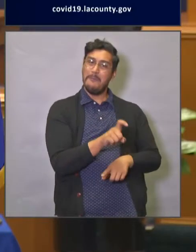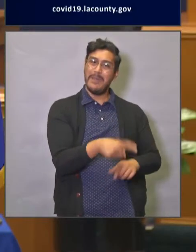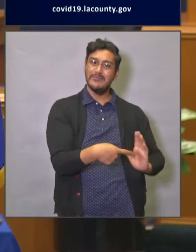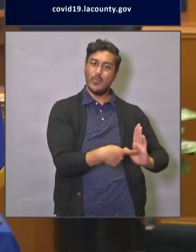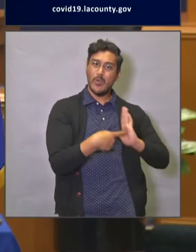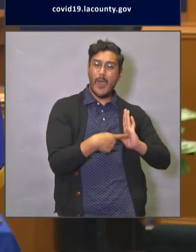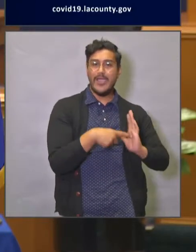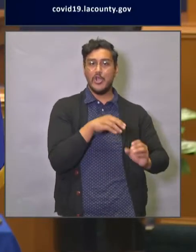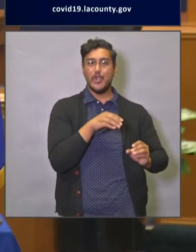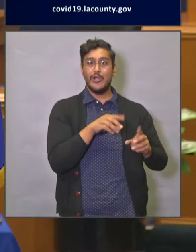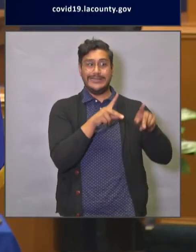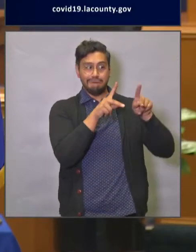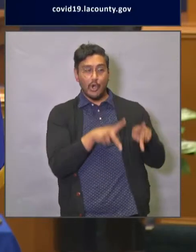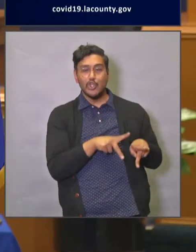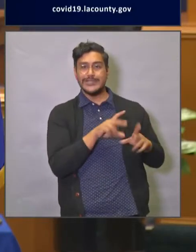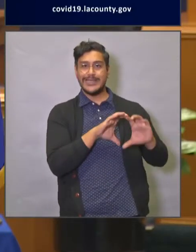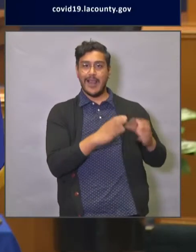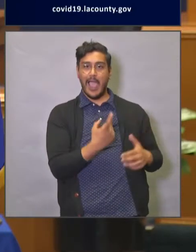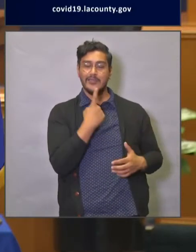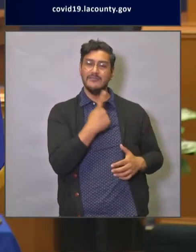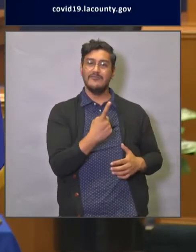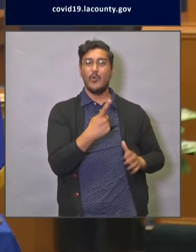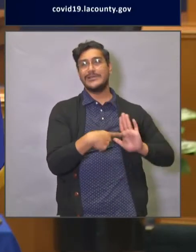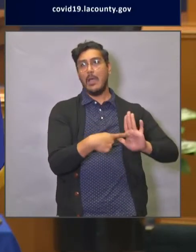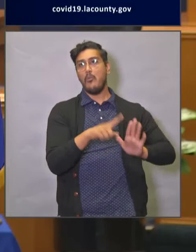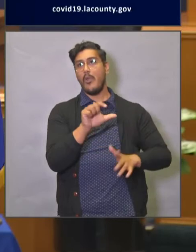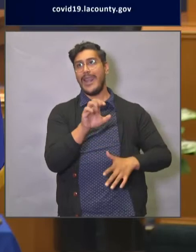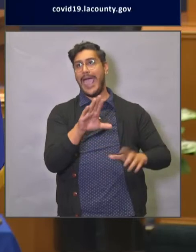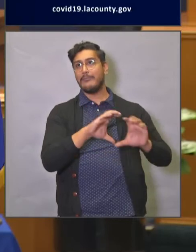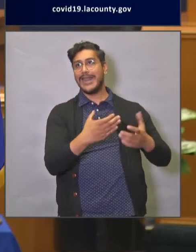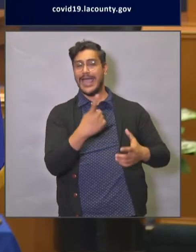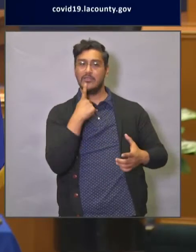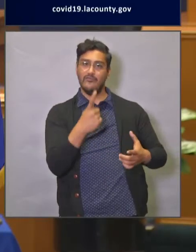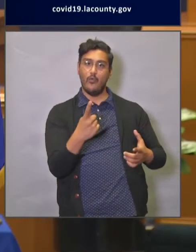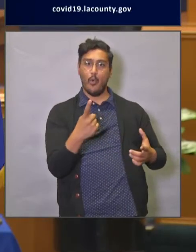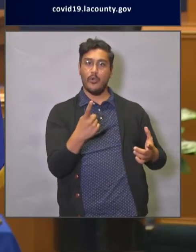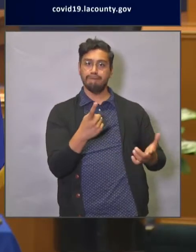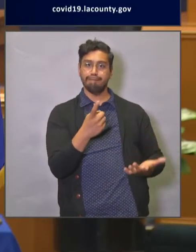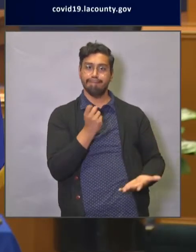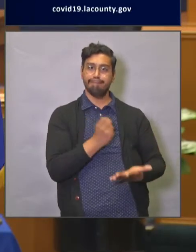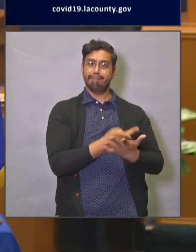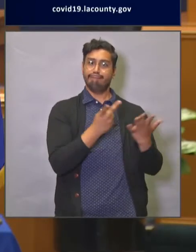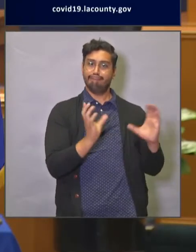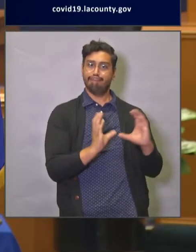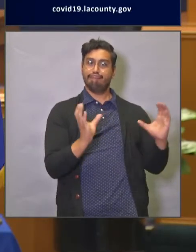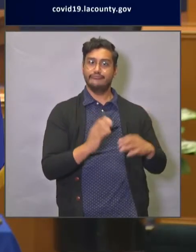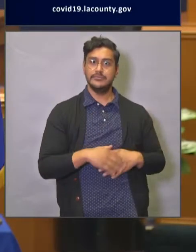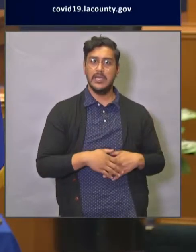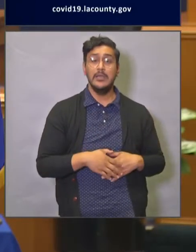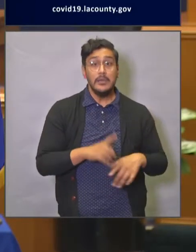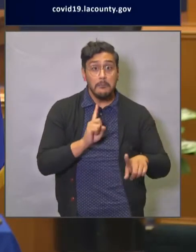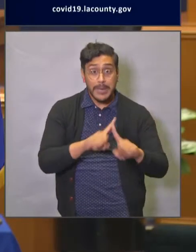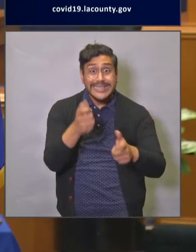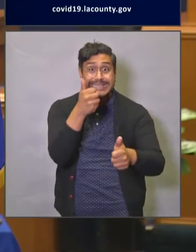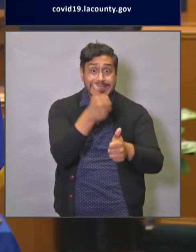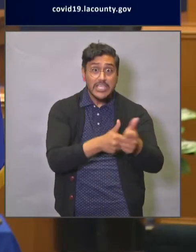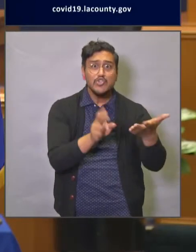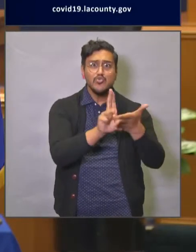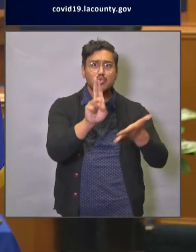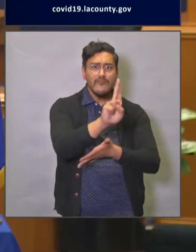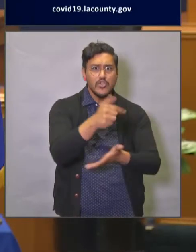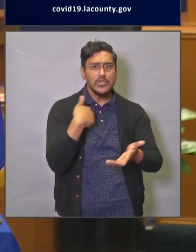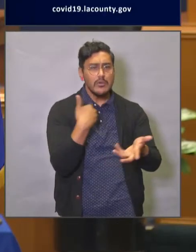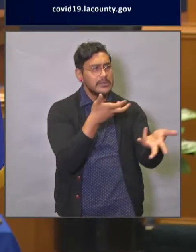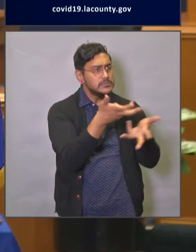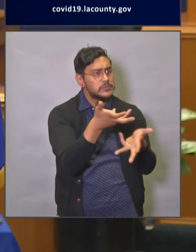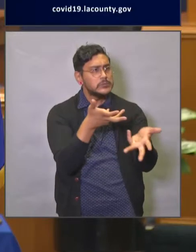like a lab class to get their credentials. But we have been working with every single university. As a reminder, if they have 3